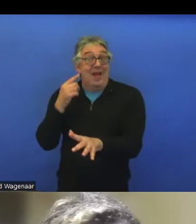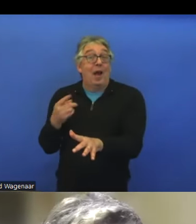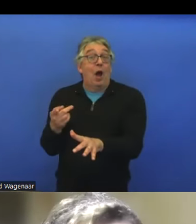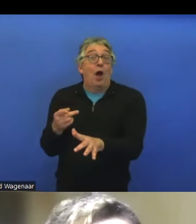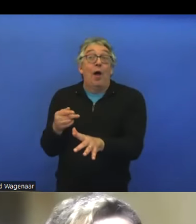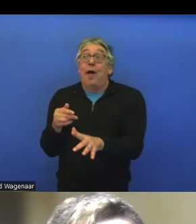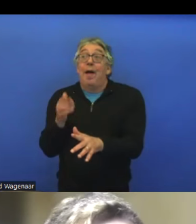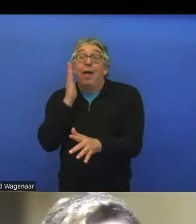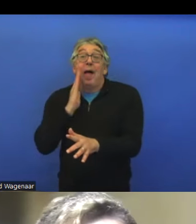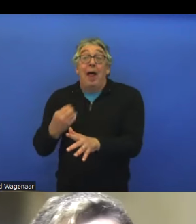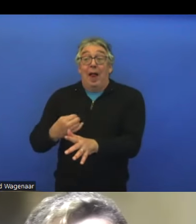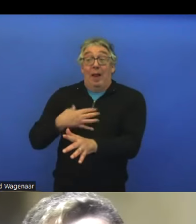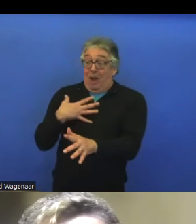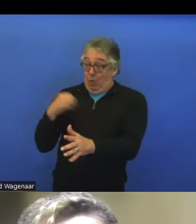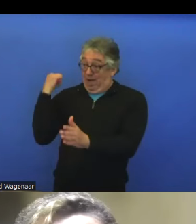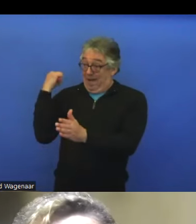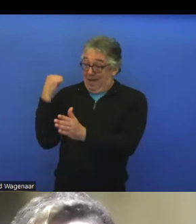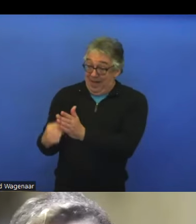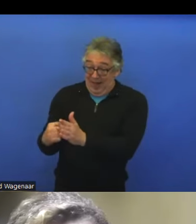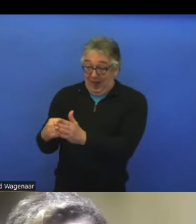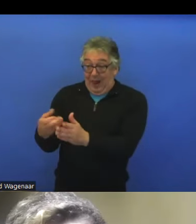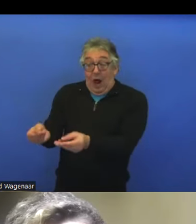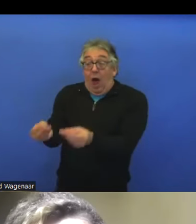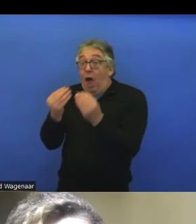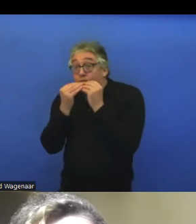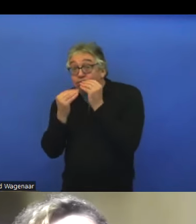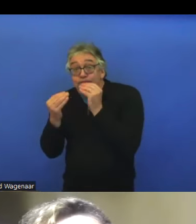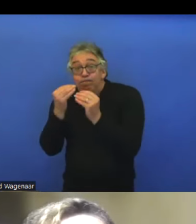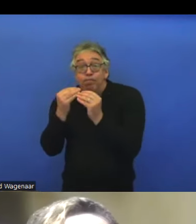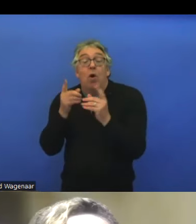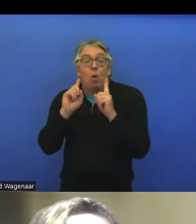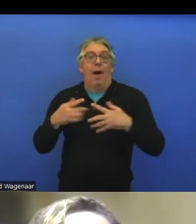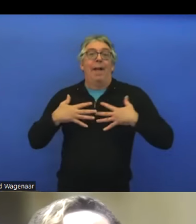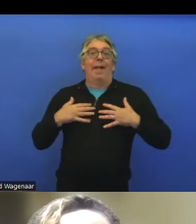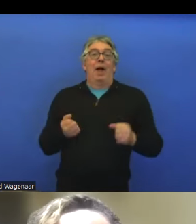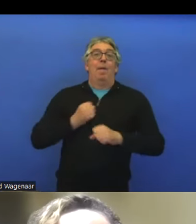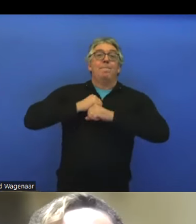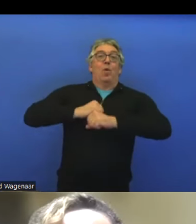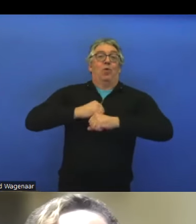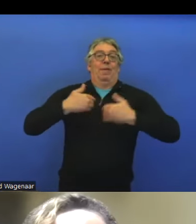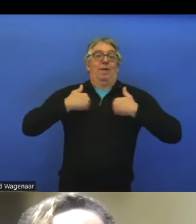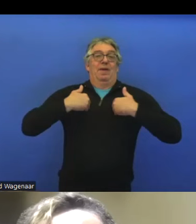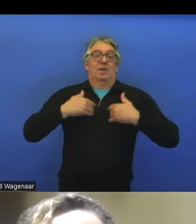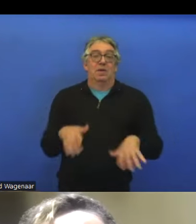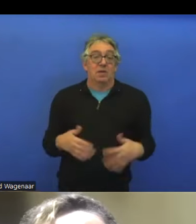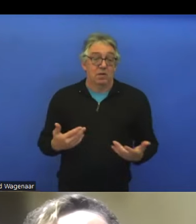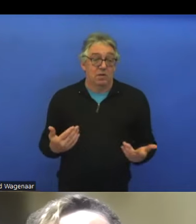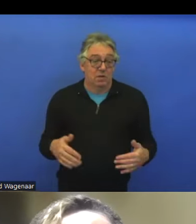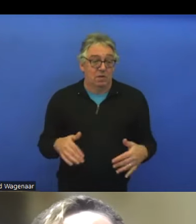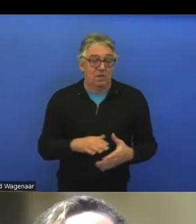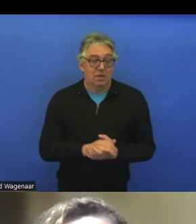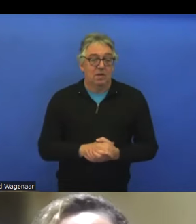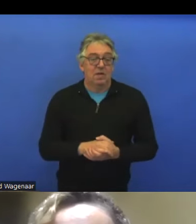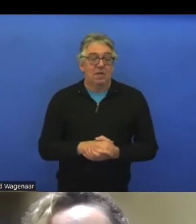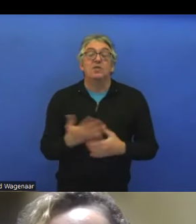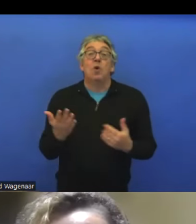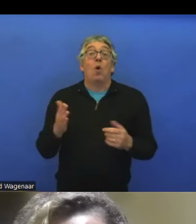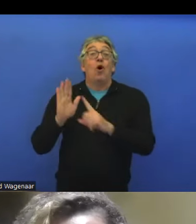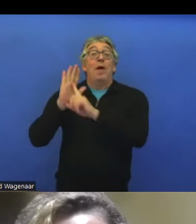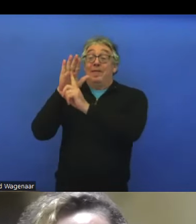Discrimination is not in itself persecution. We don't consider that when people are facing discrimination, they are